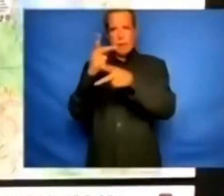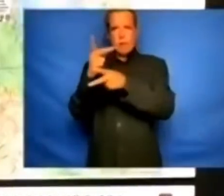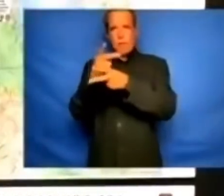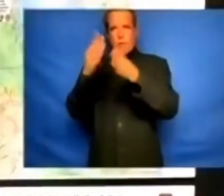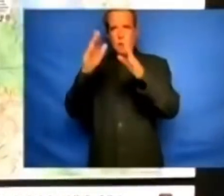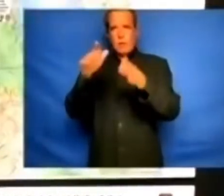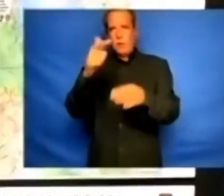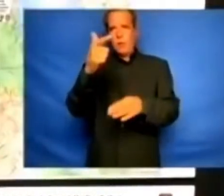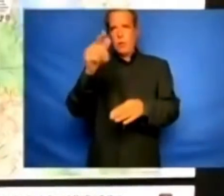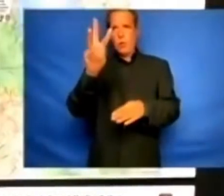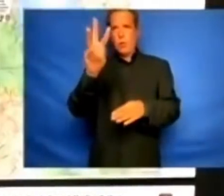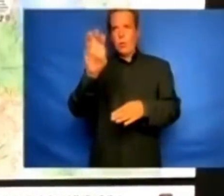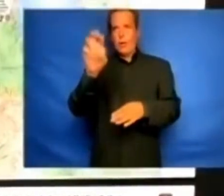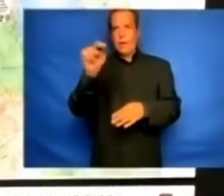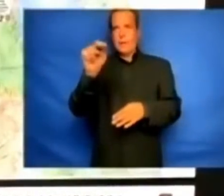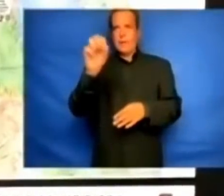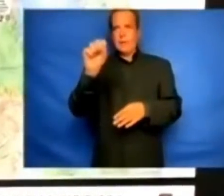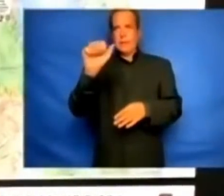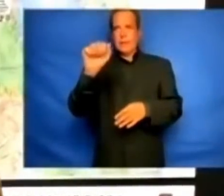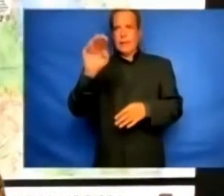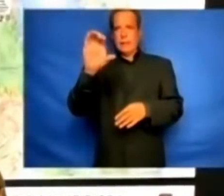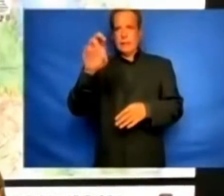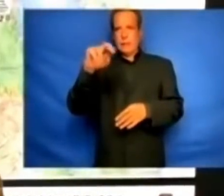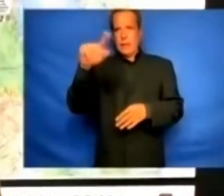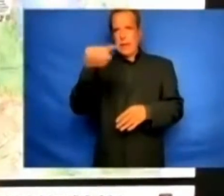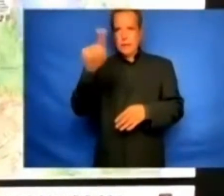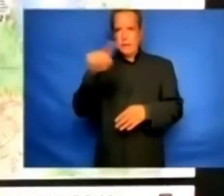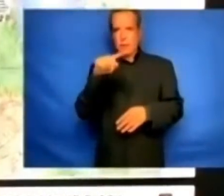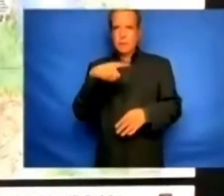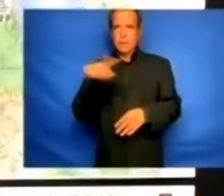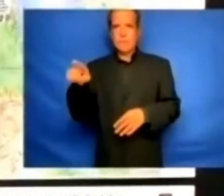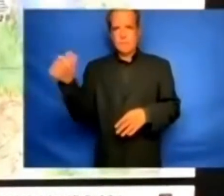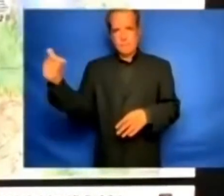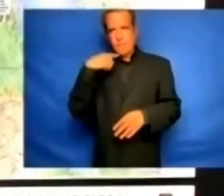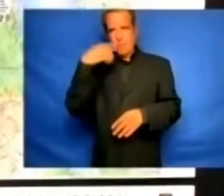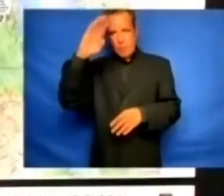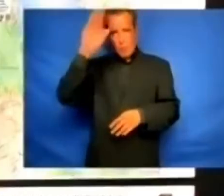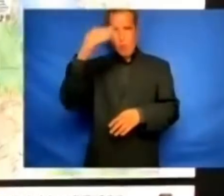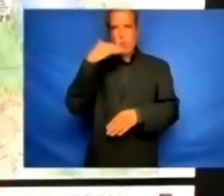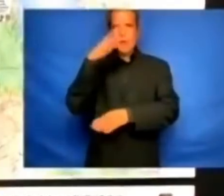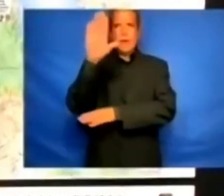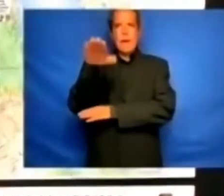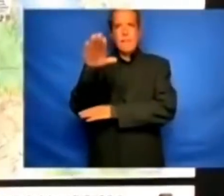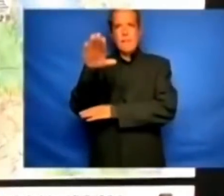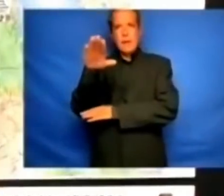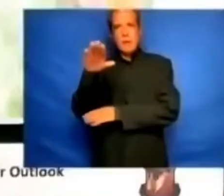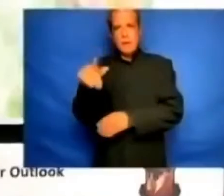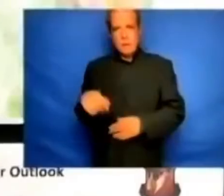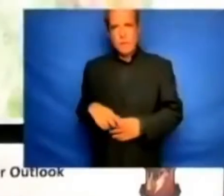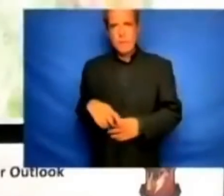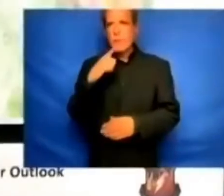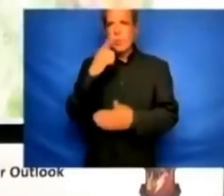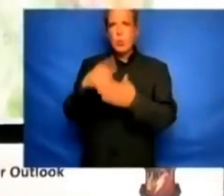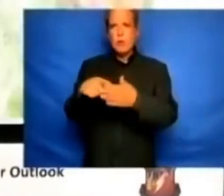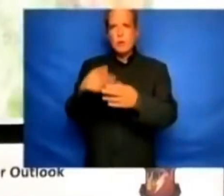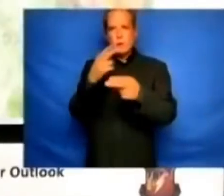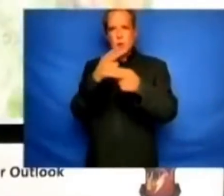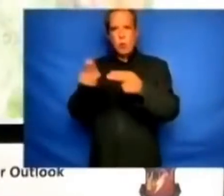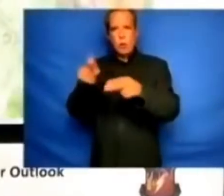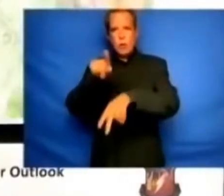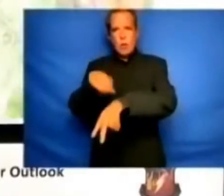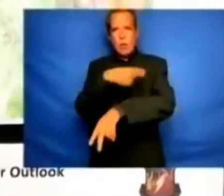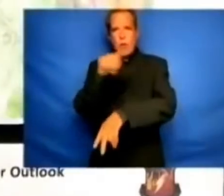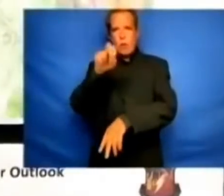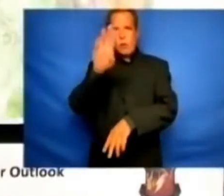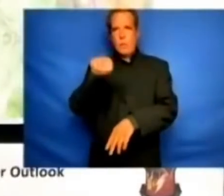Sanchez. Yeah, good afternoon. The question that came in is, what is a short and long-term plan to clean up fire